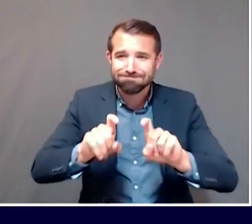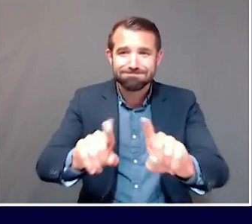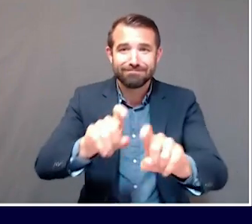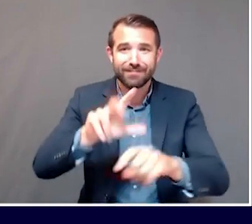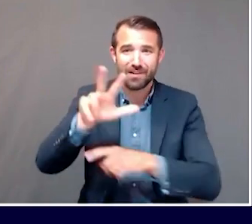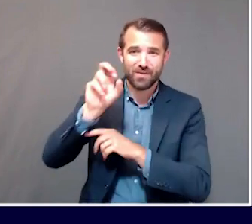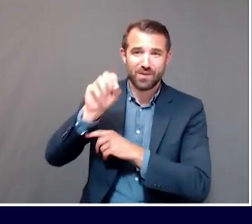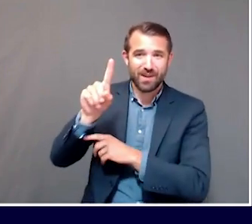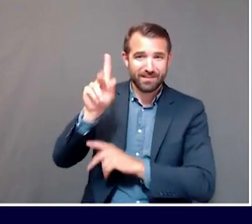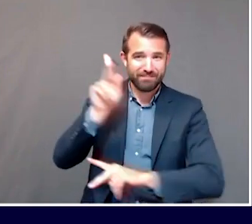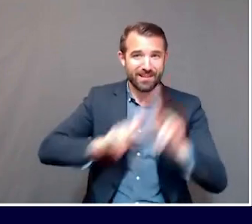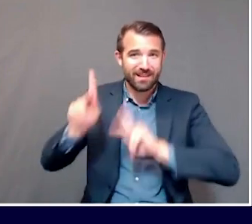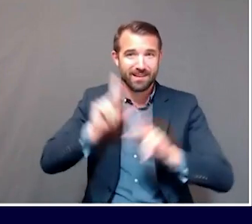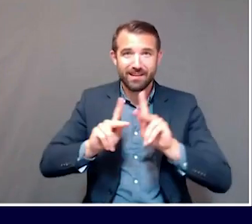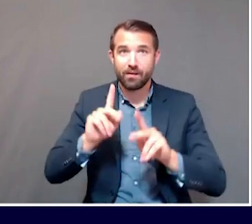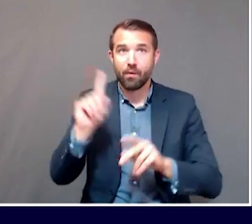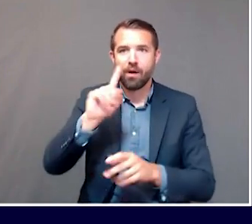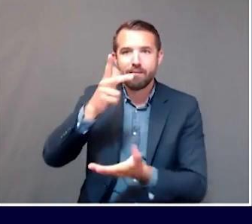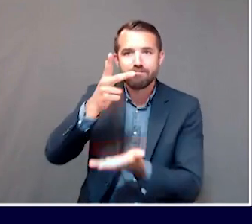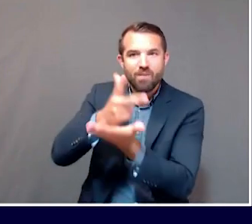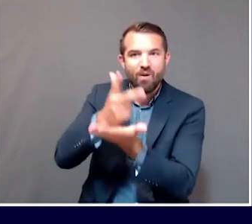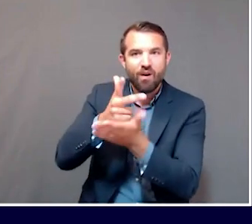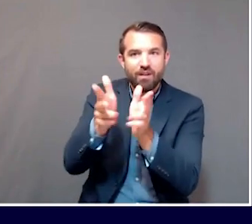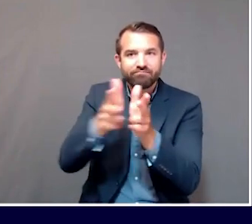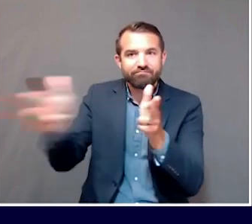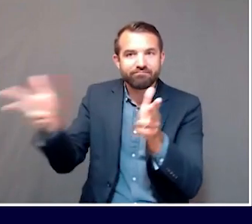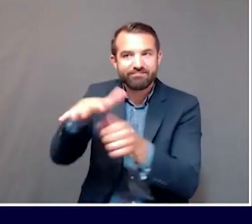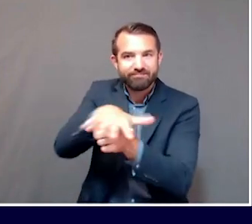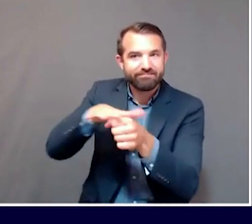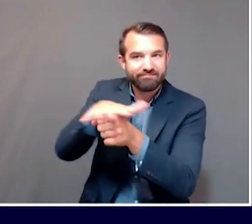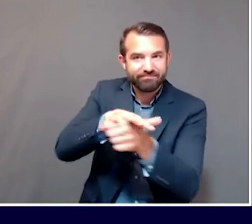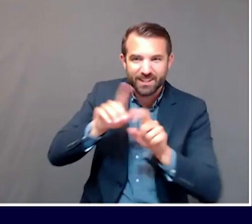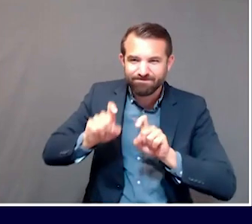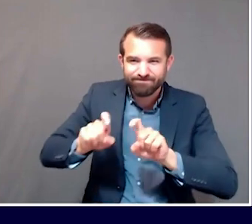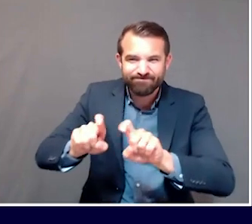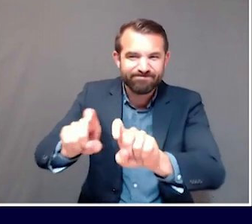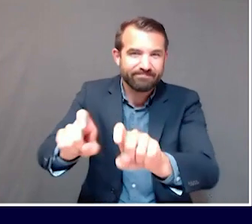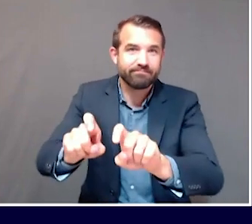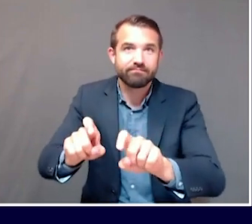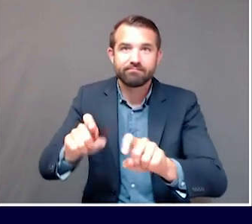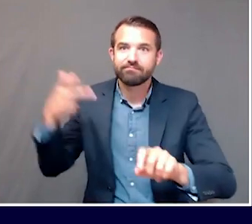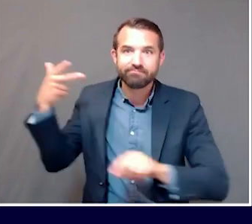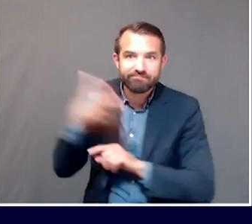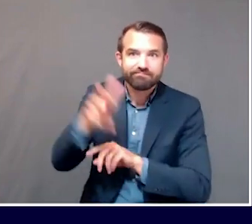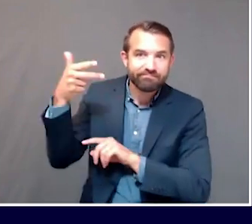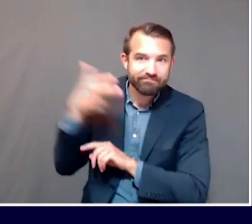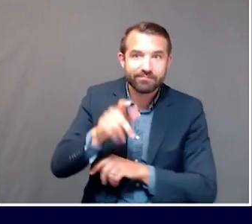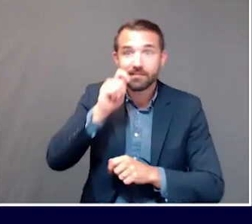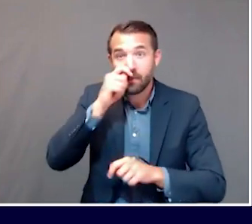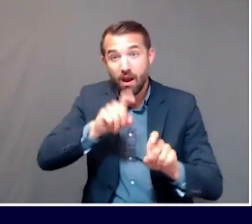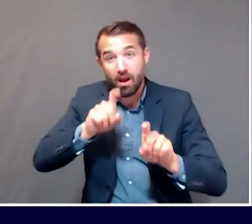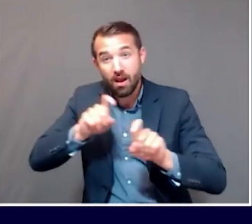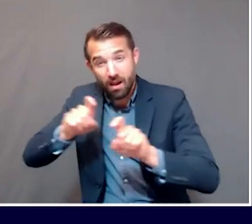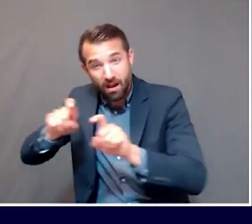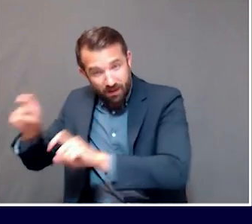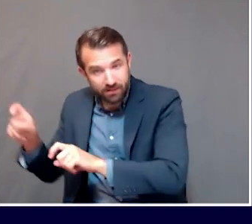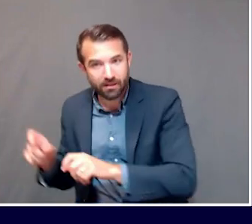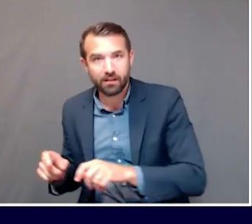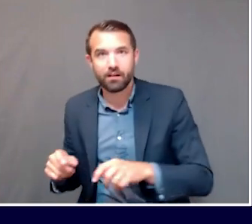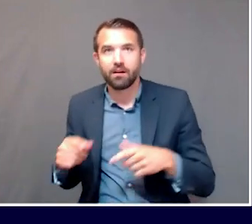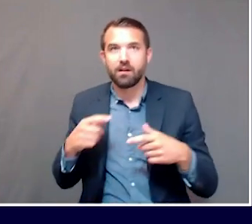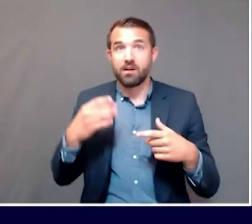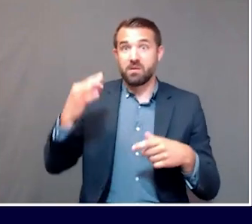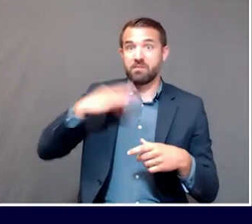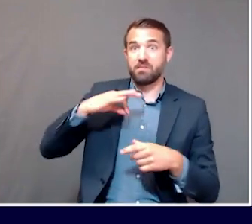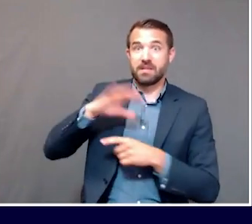hospital. I commend them for their quick action. We could not have accomplished this without them. So on behalf of the entire team here, we thank everyone